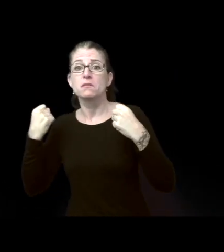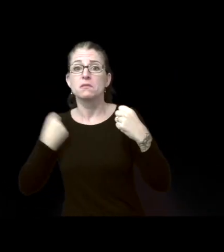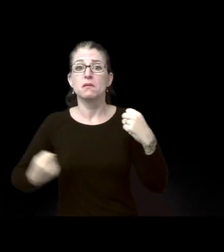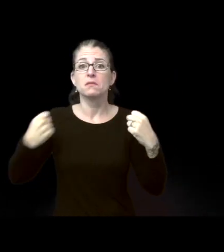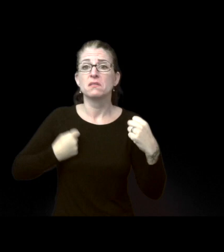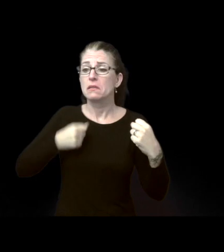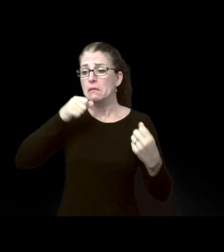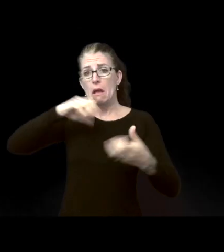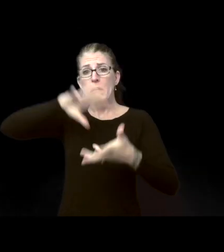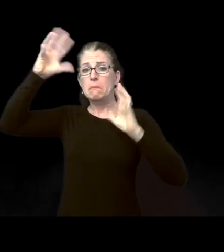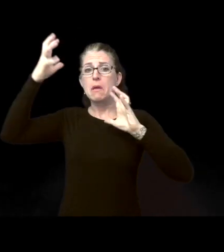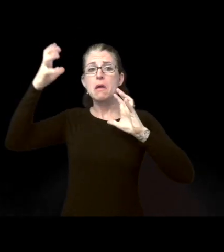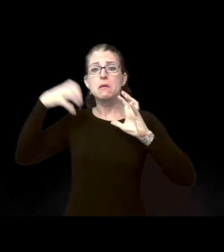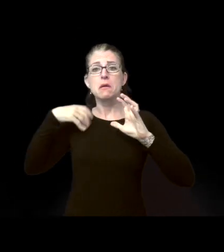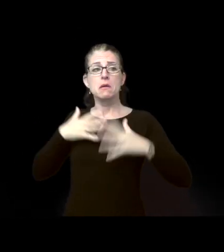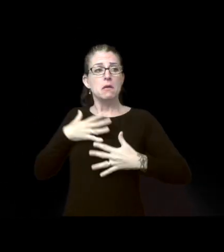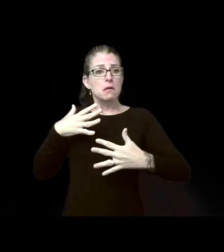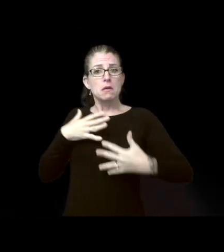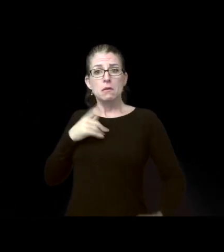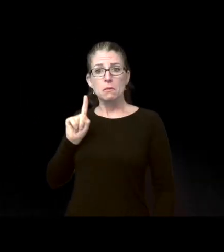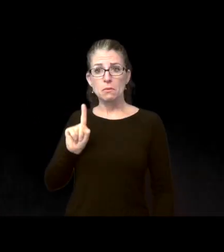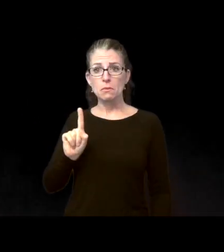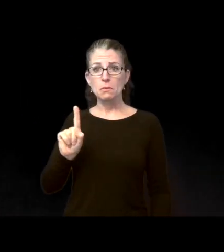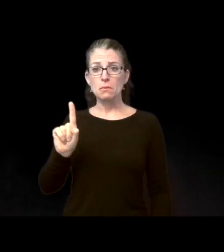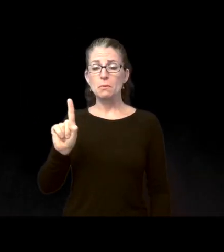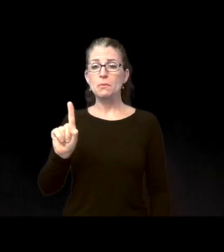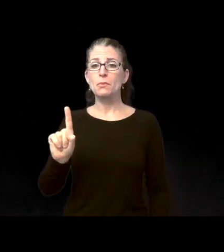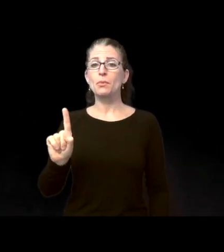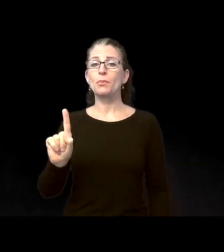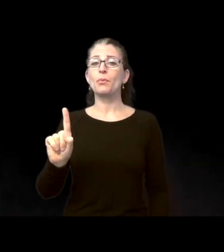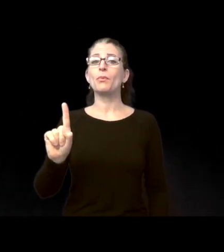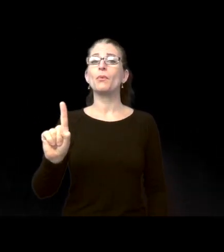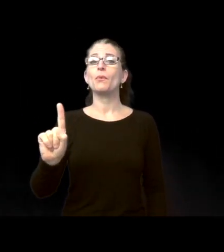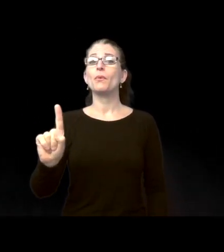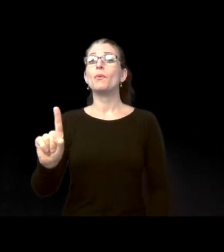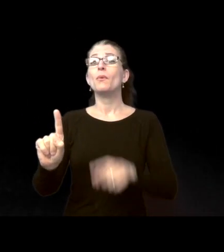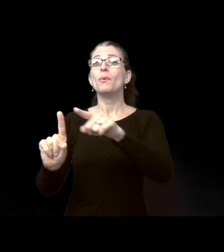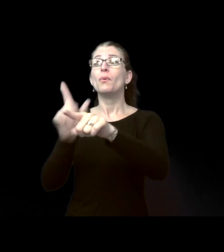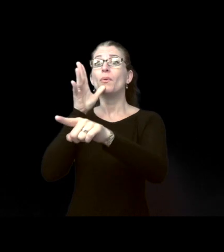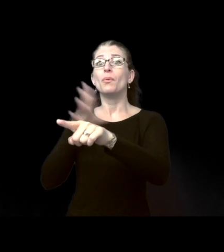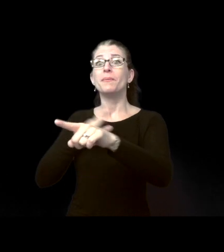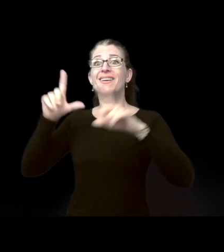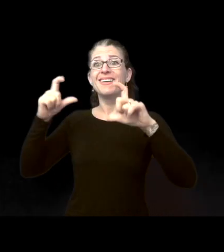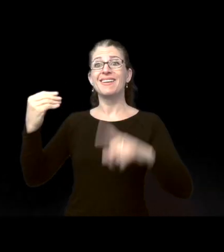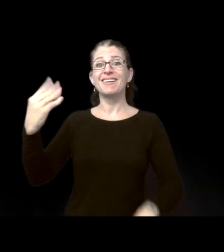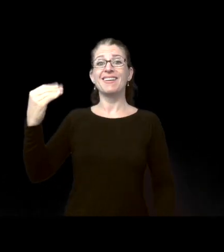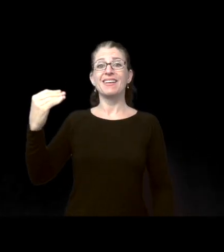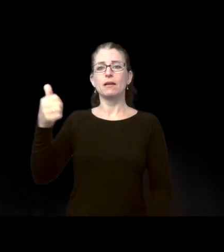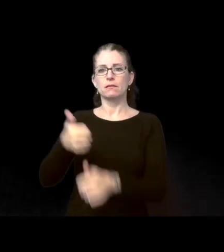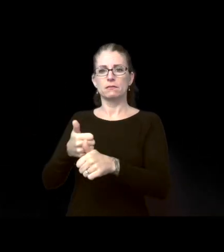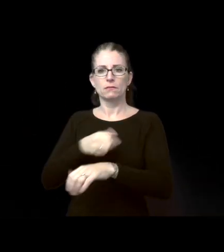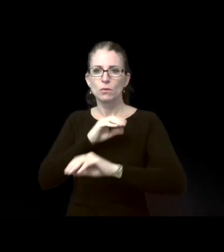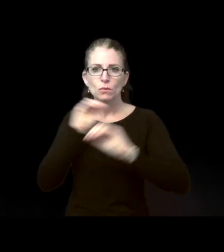brave, I'm tough, I'm not a mess. A breath, I walk in slow. And the woman